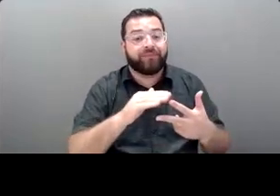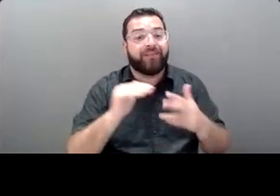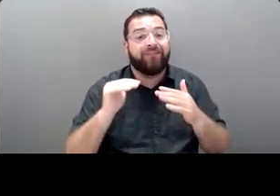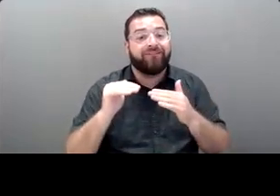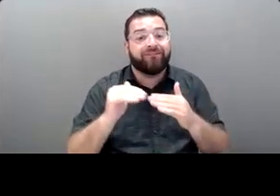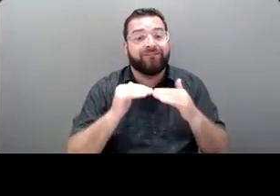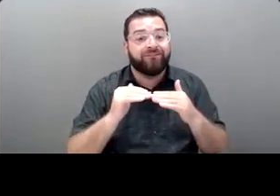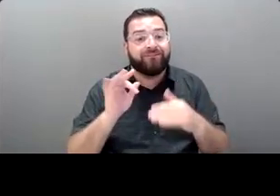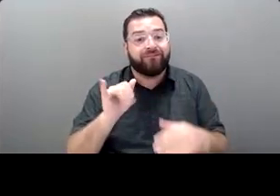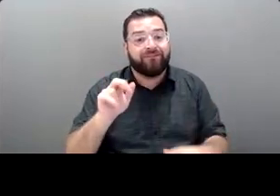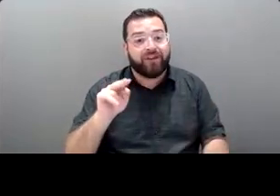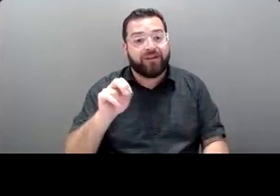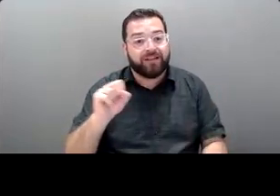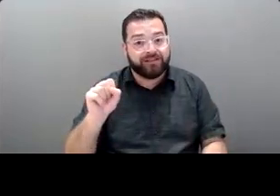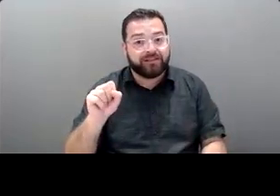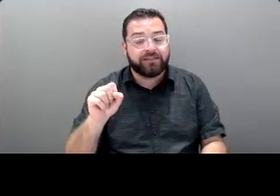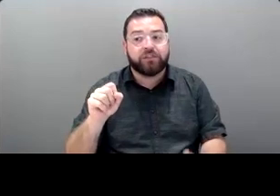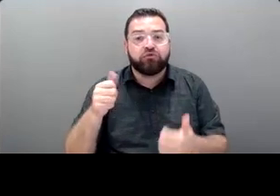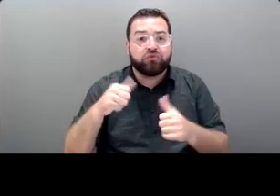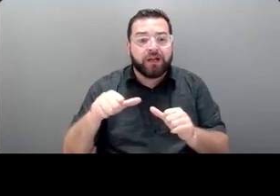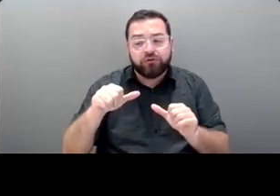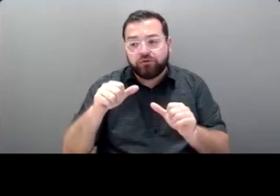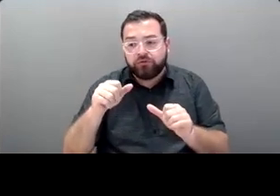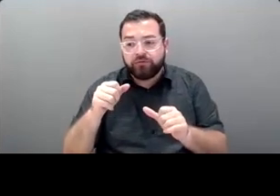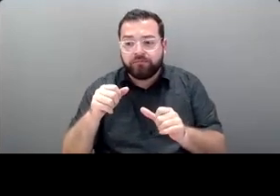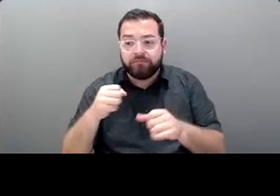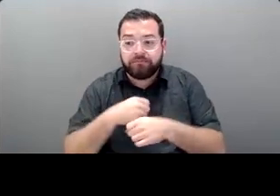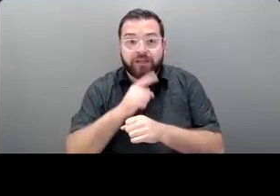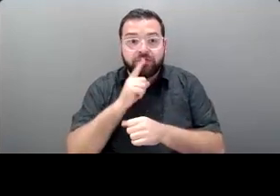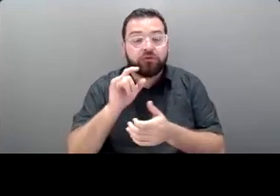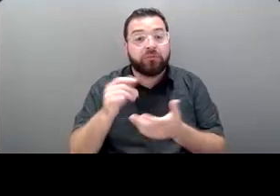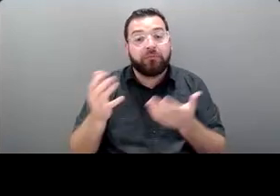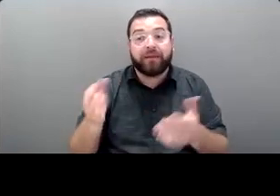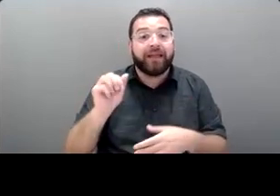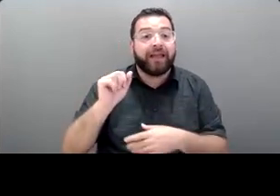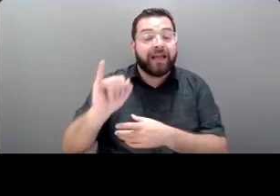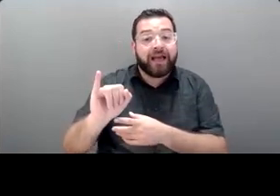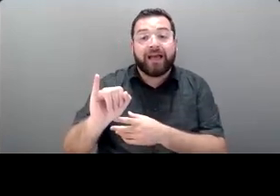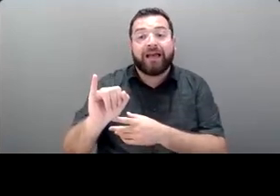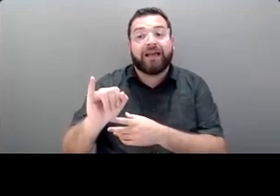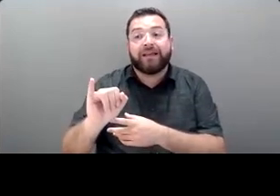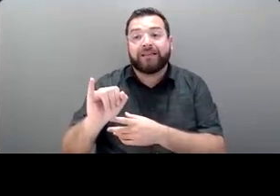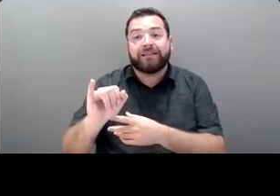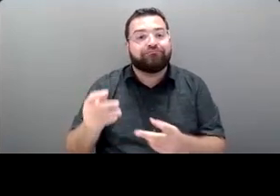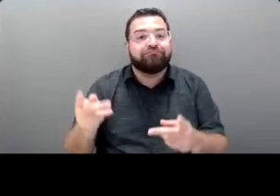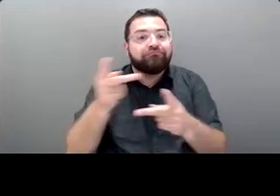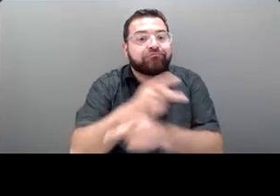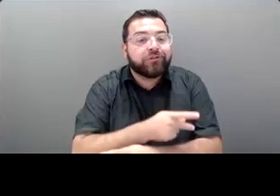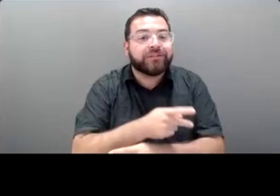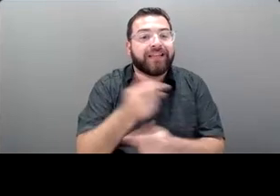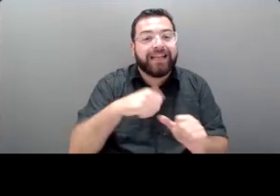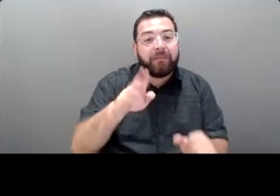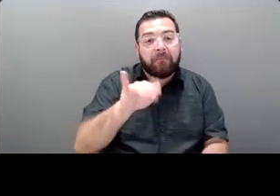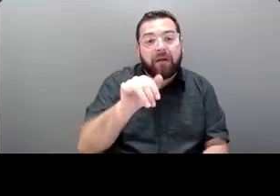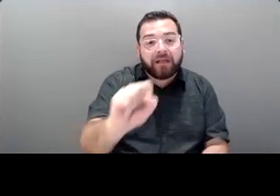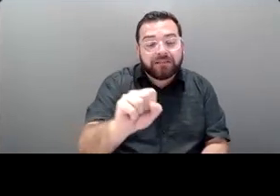are our AI tools potentially perpetuating or exacerbating existing biases? And if